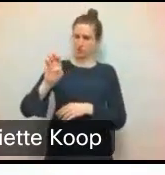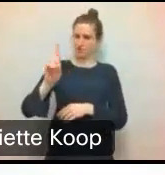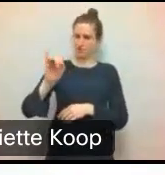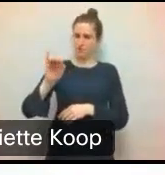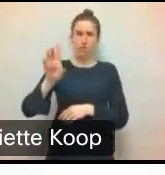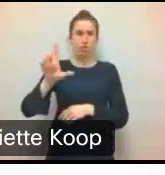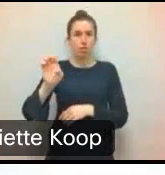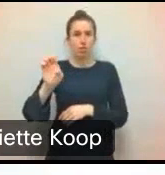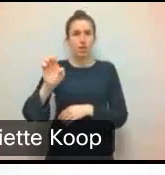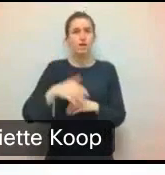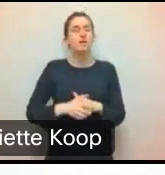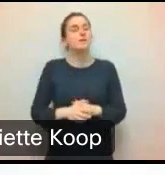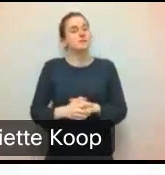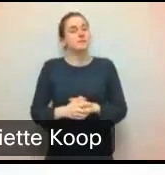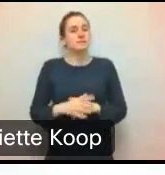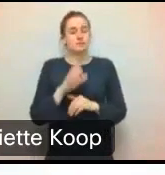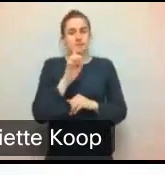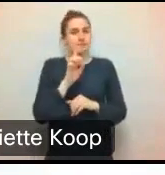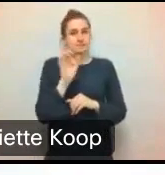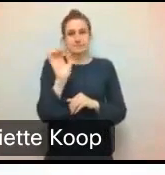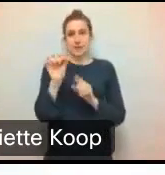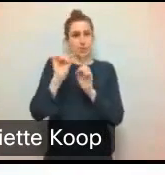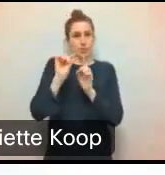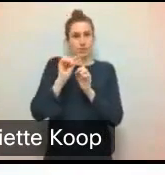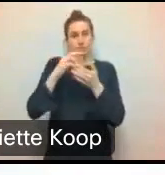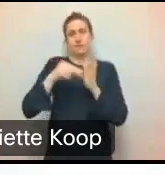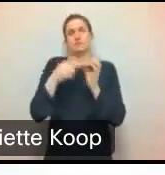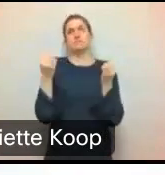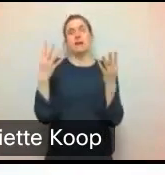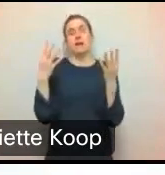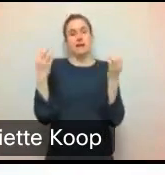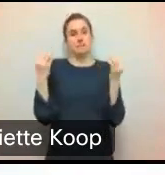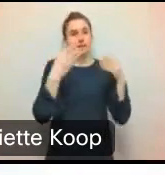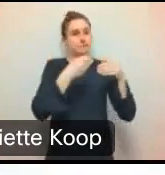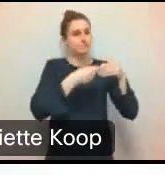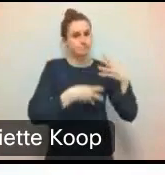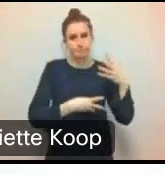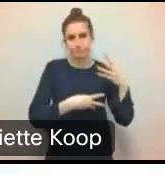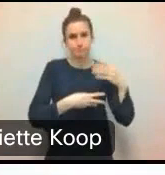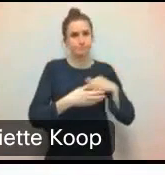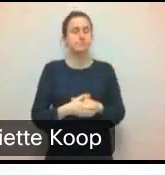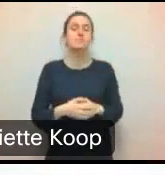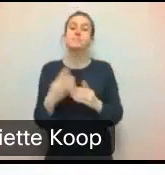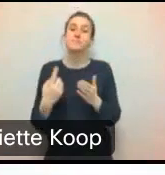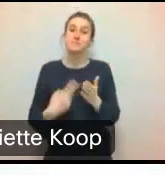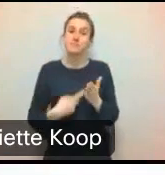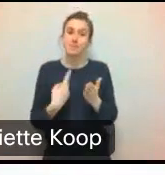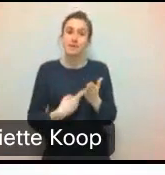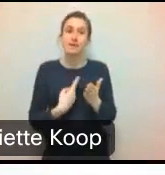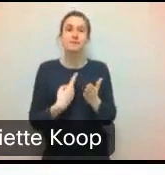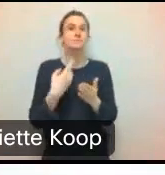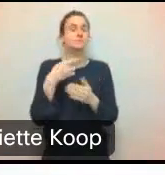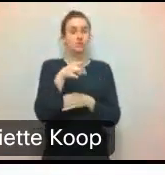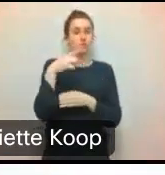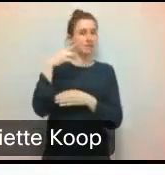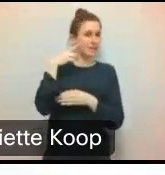to describe really many things involved in information evaluation. And sometimes when it's you hear the